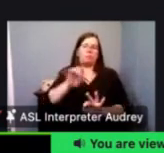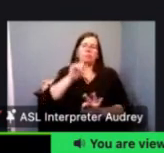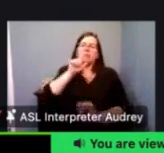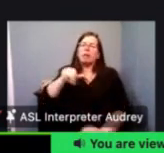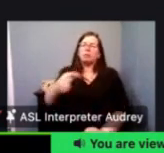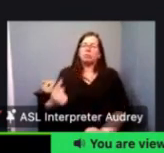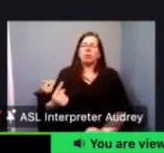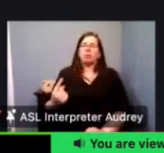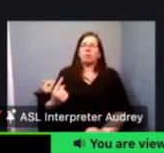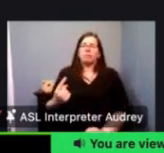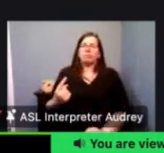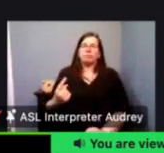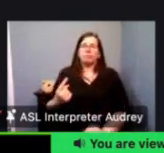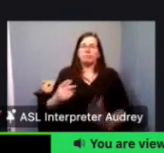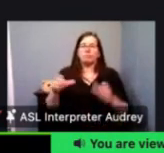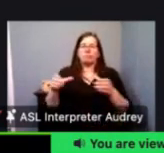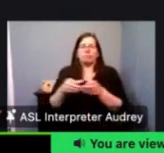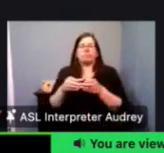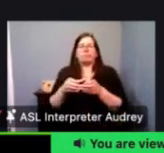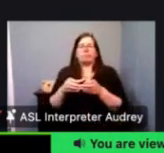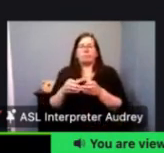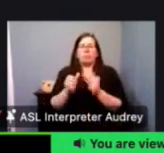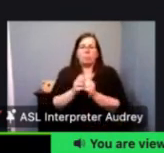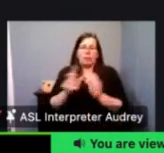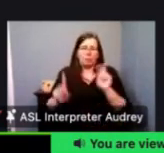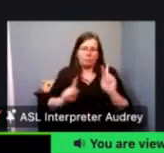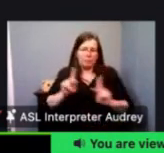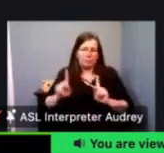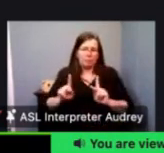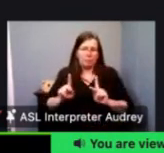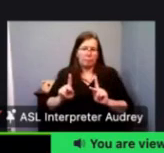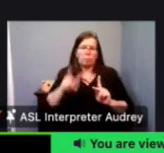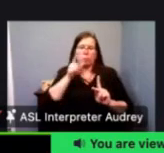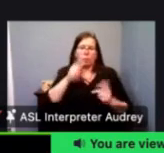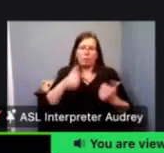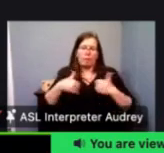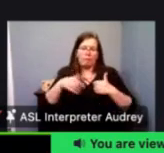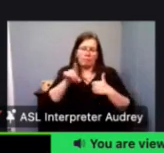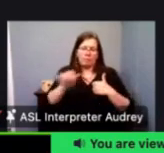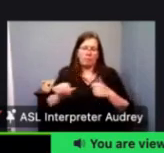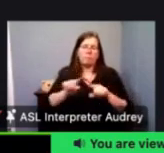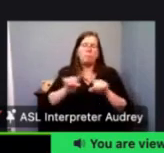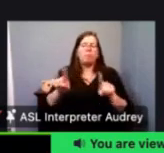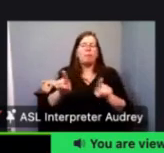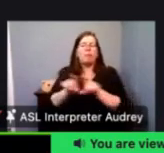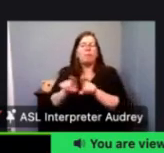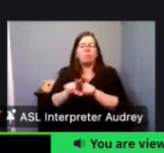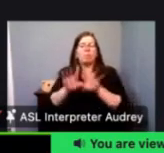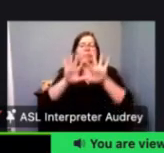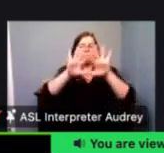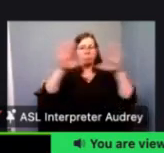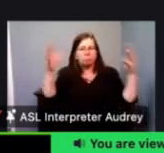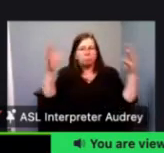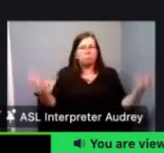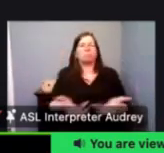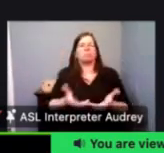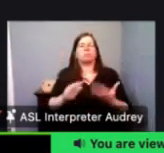just together with people, other people with disabilities, but part of the larger community